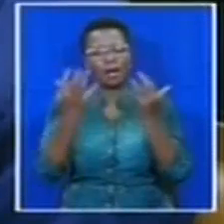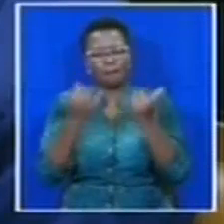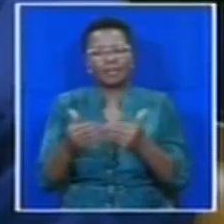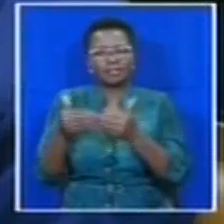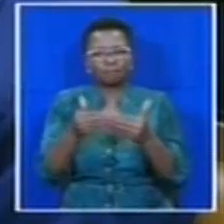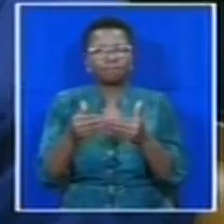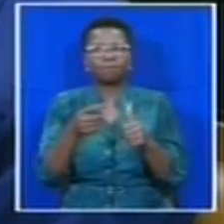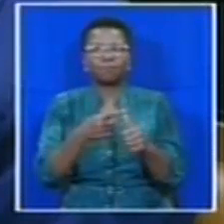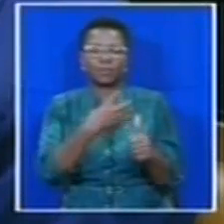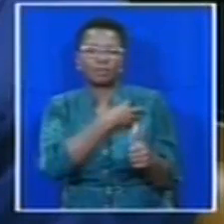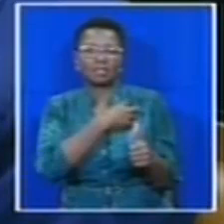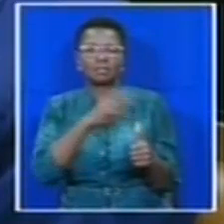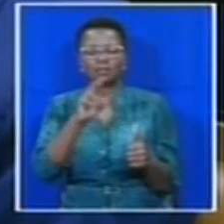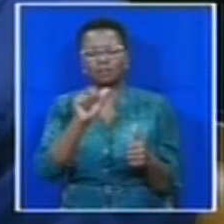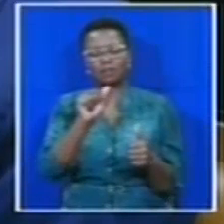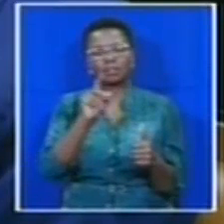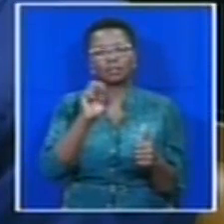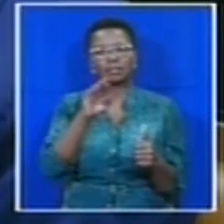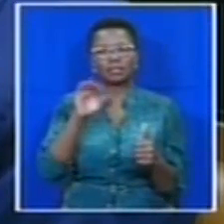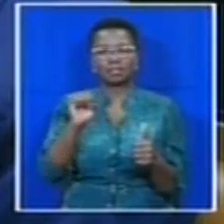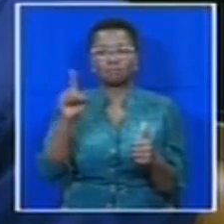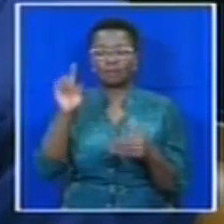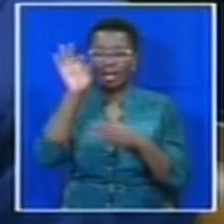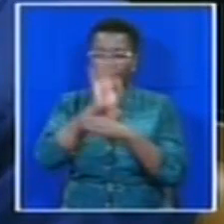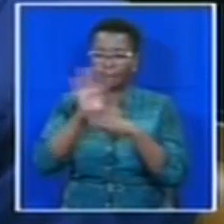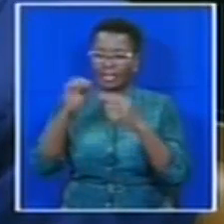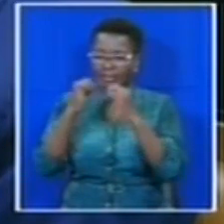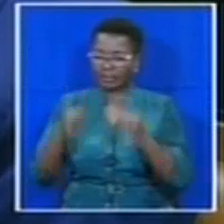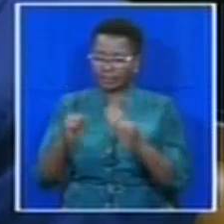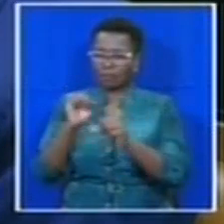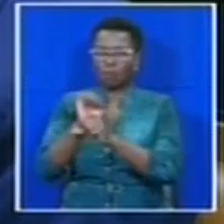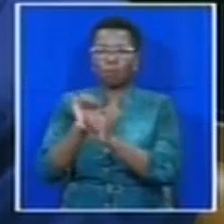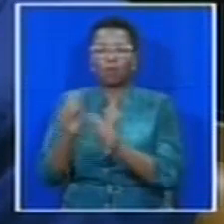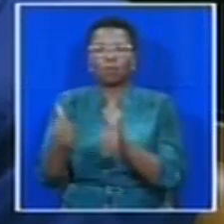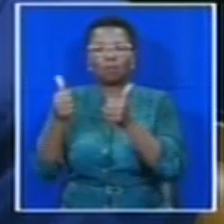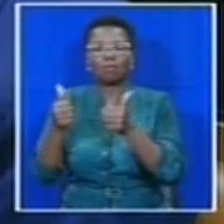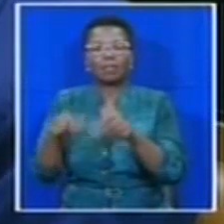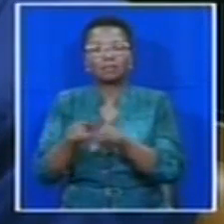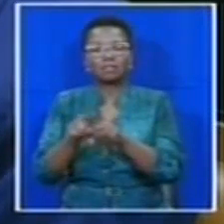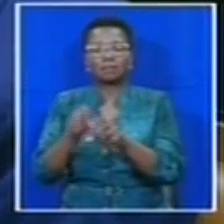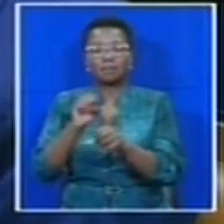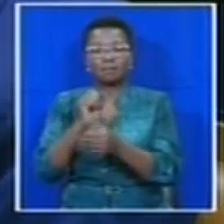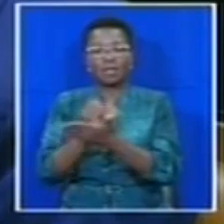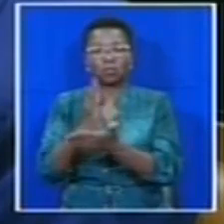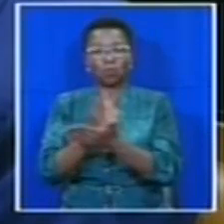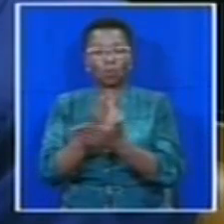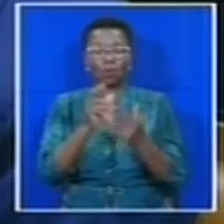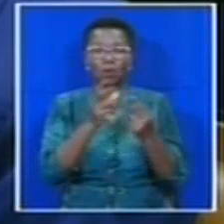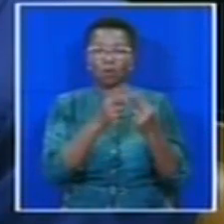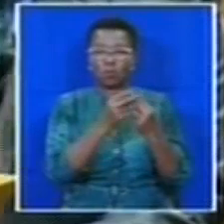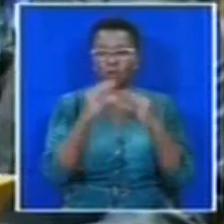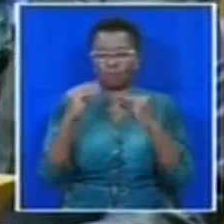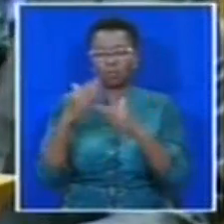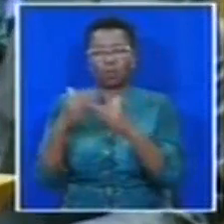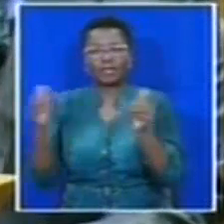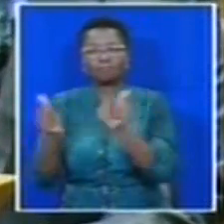Minister Hadebe is leading efforts to improve our planning systems, including better engagement with social partners. Minister